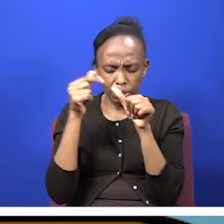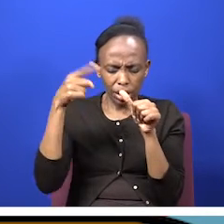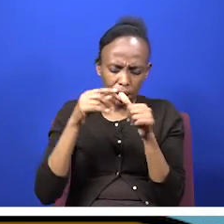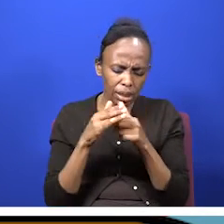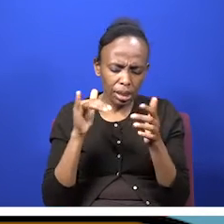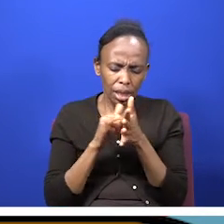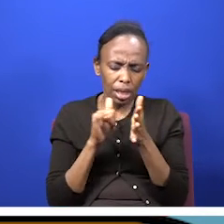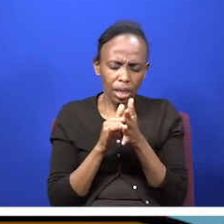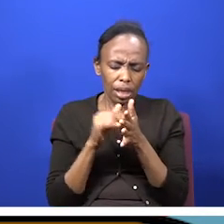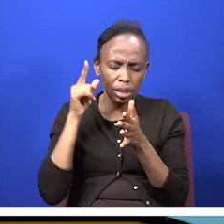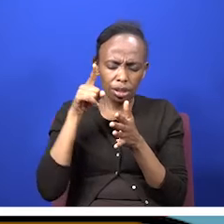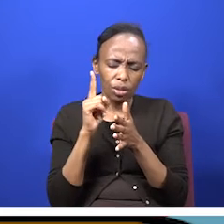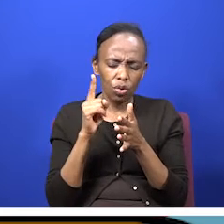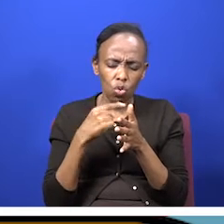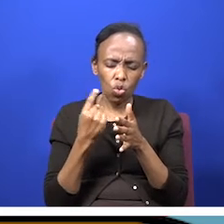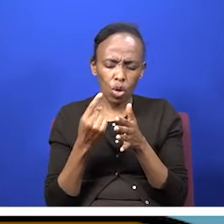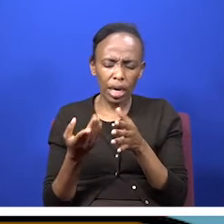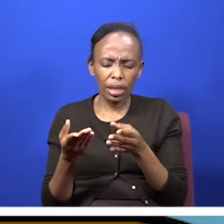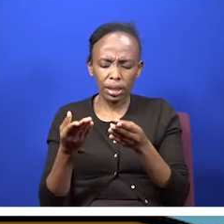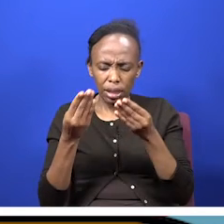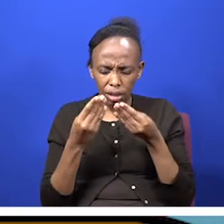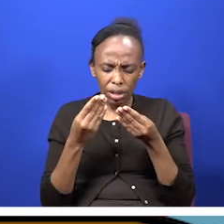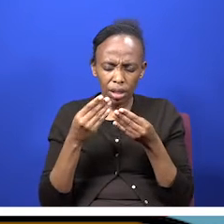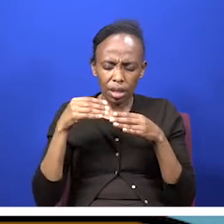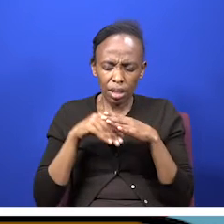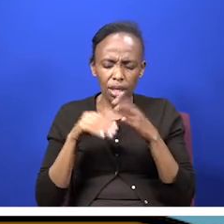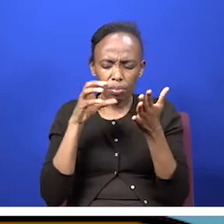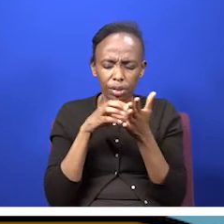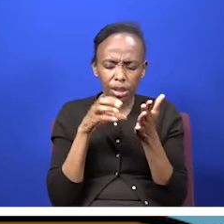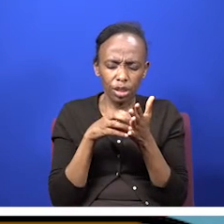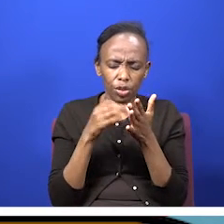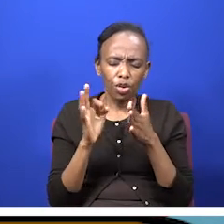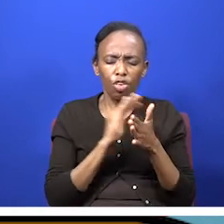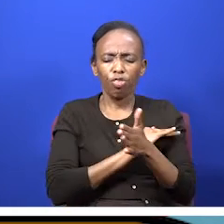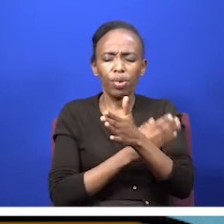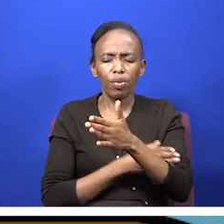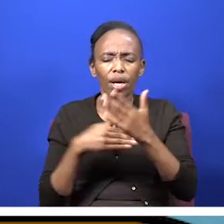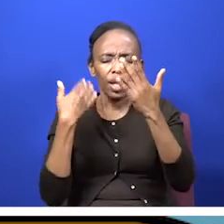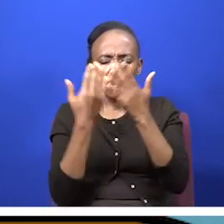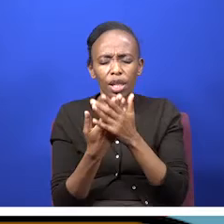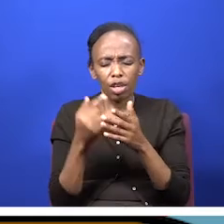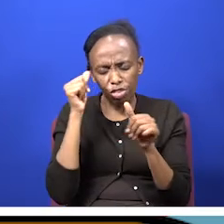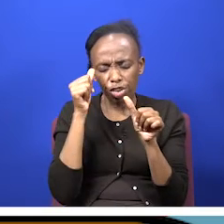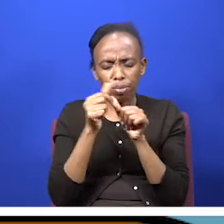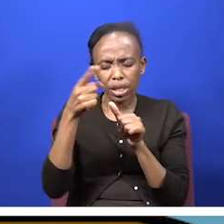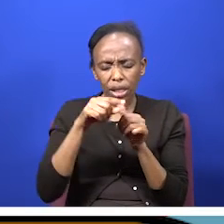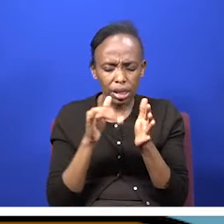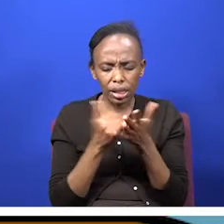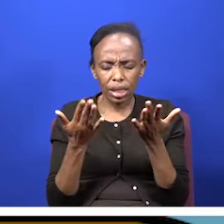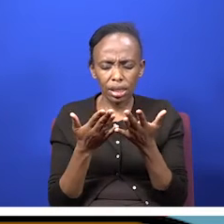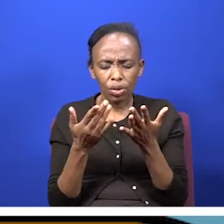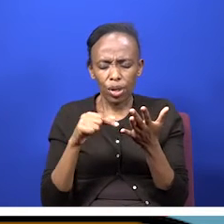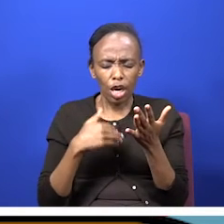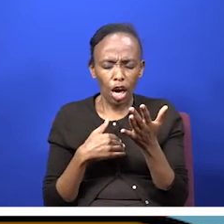and reminding us that it is you who has put leaders in positions of power. Thank you for